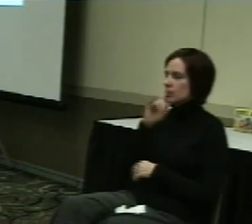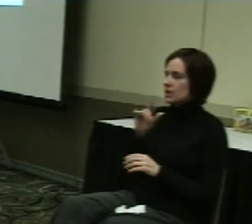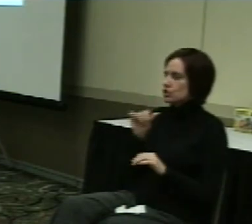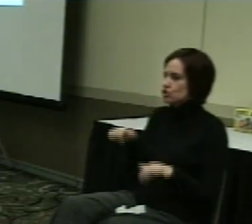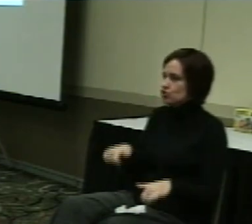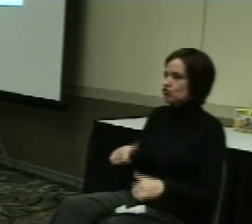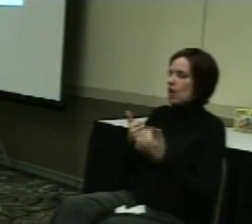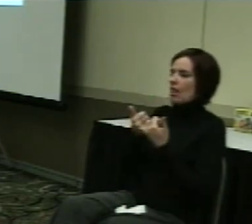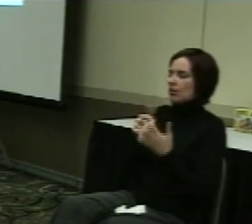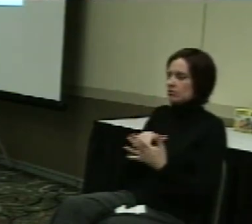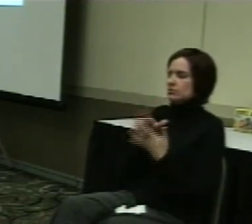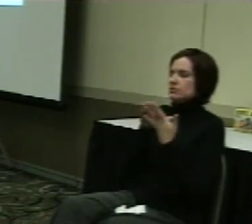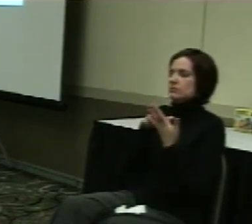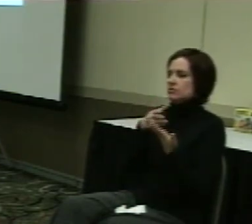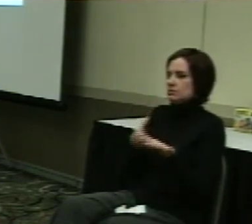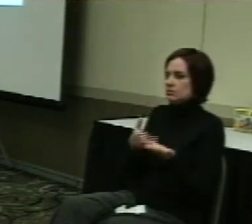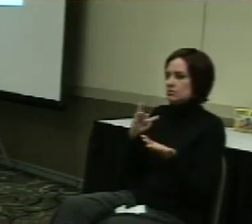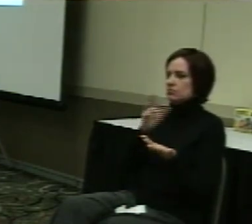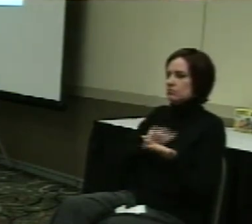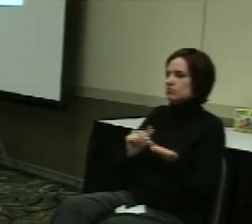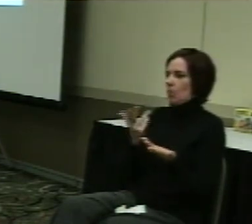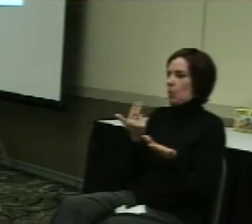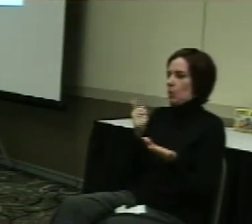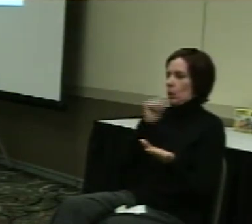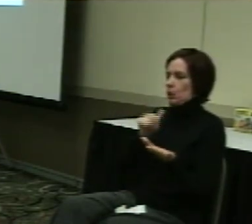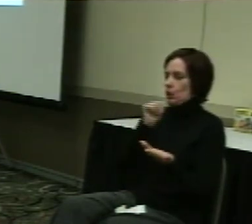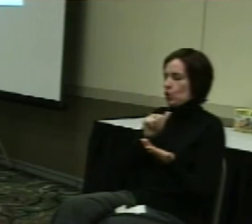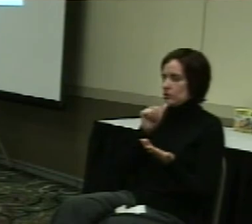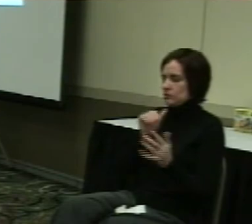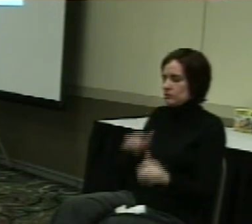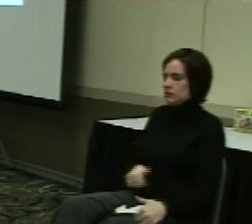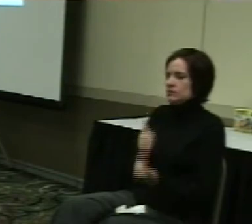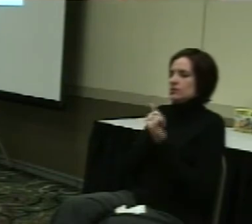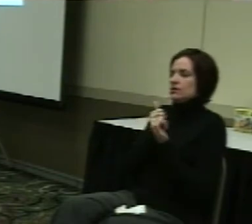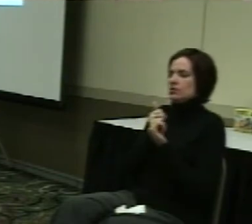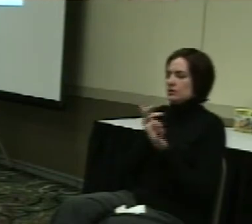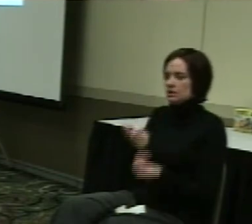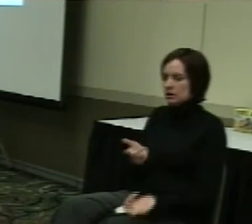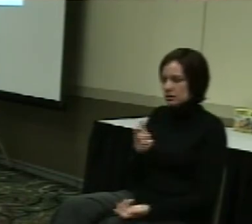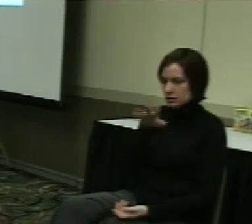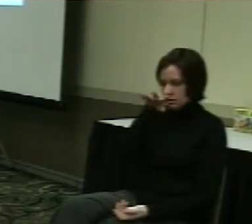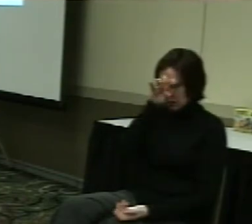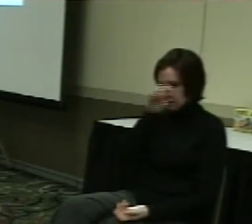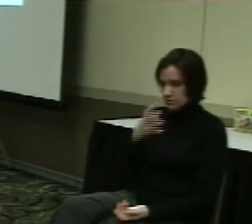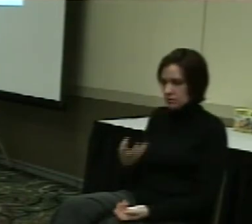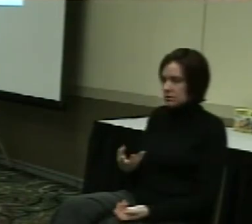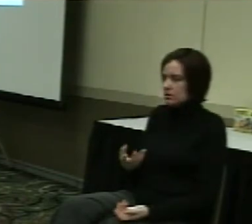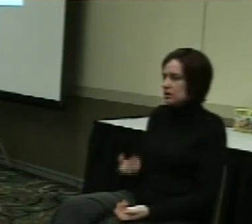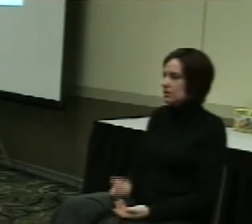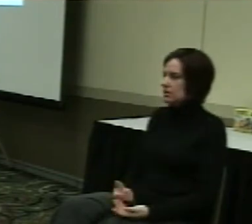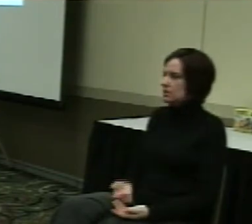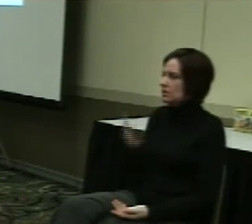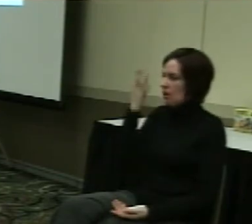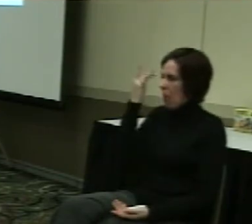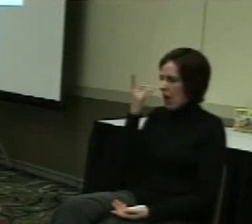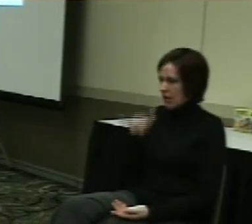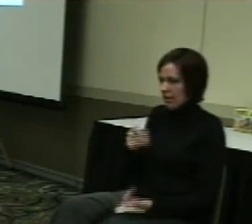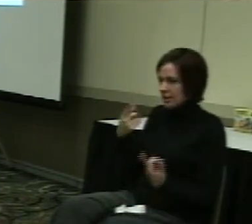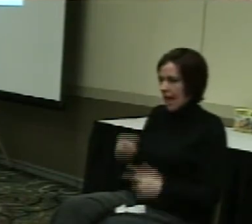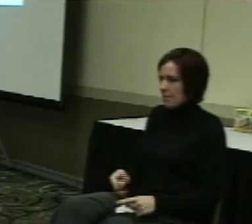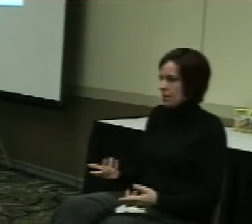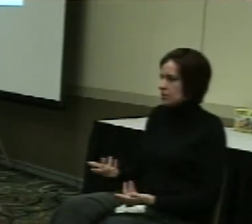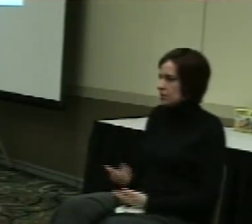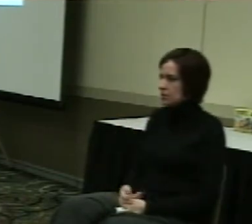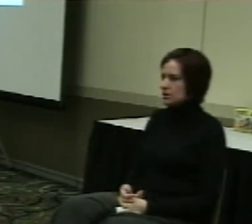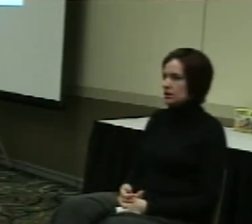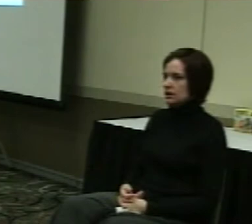challenging 13-year-old girls who are quite an enigma, right? Why is this going on?